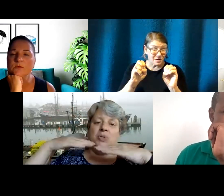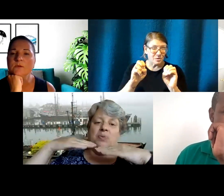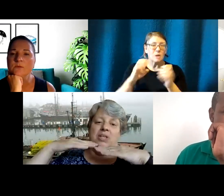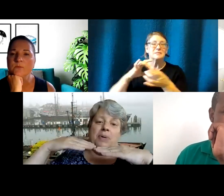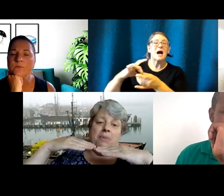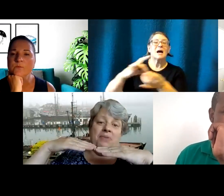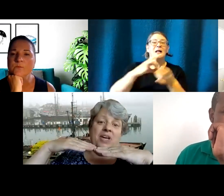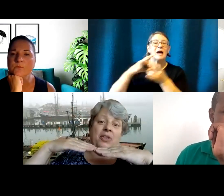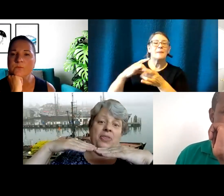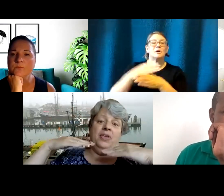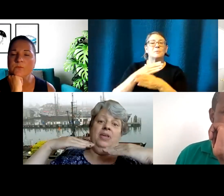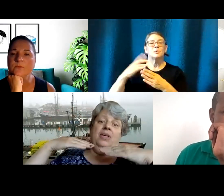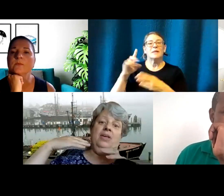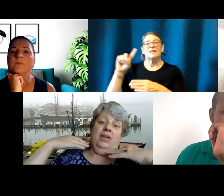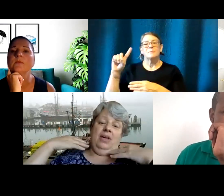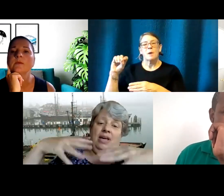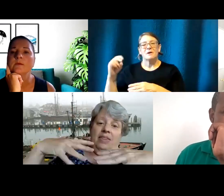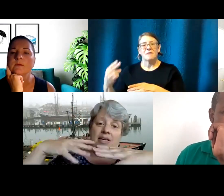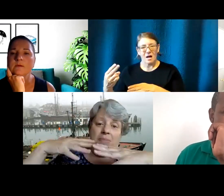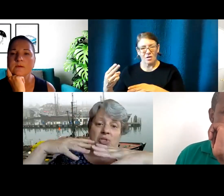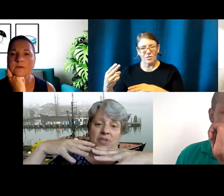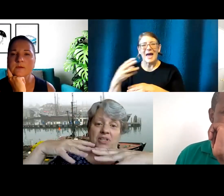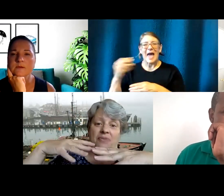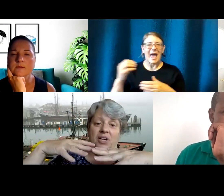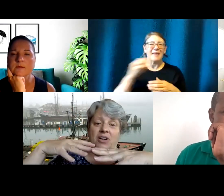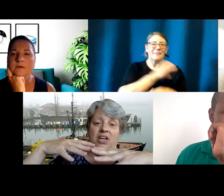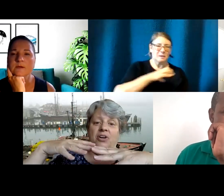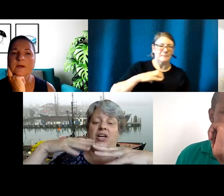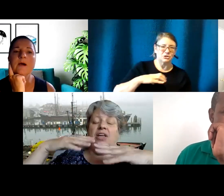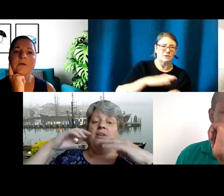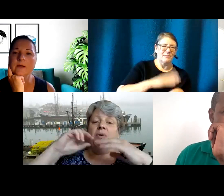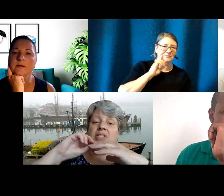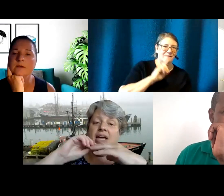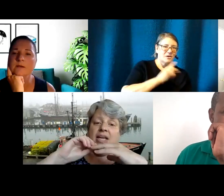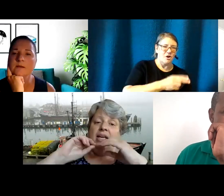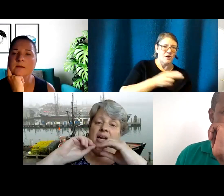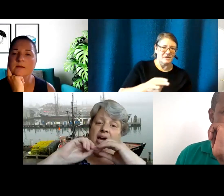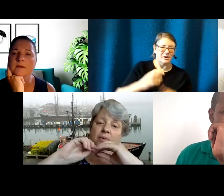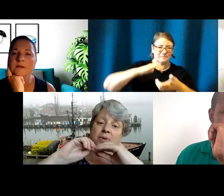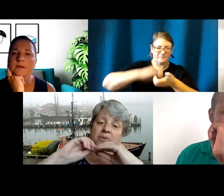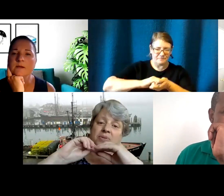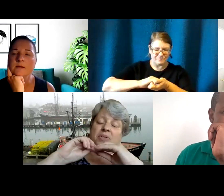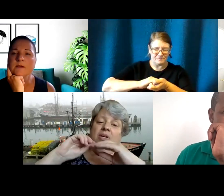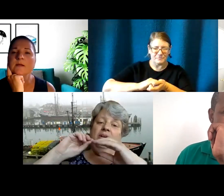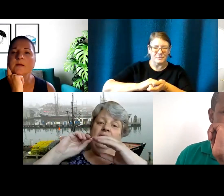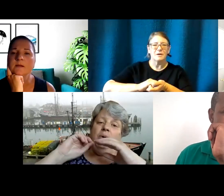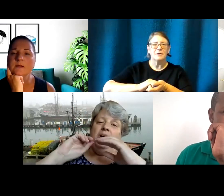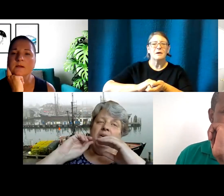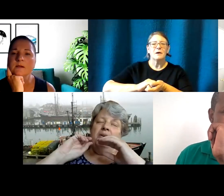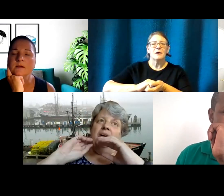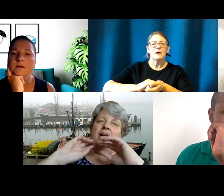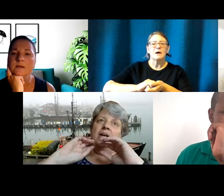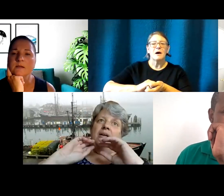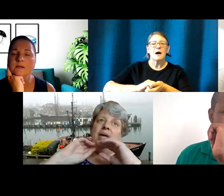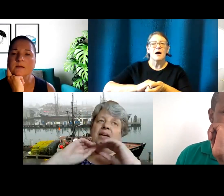collaboration between the Department of Health and the Commission for the Deaf and Hard of Hearing. And there were Okay. dedicated hours